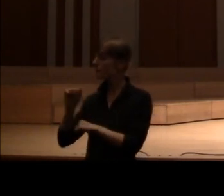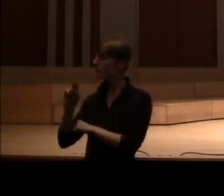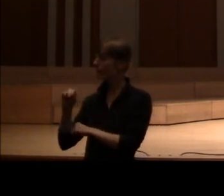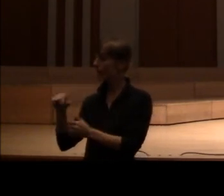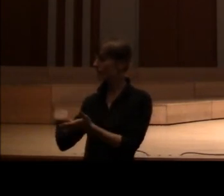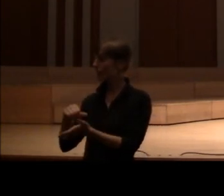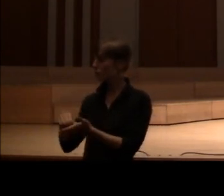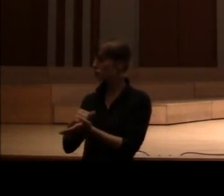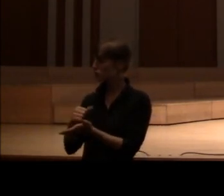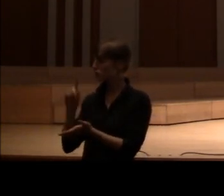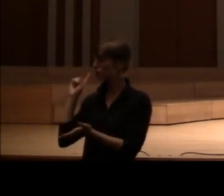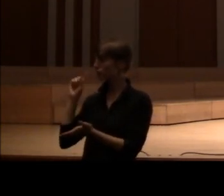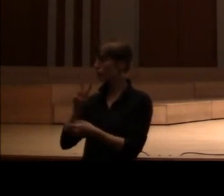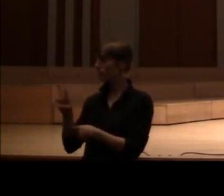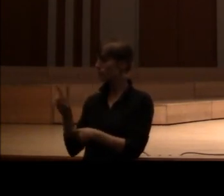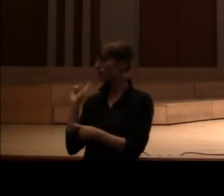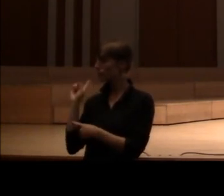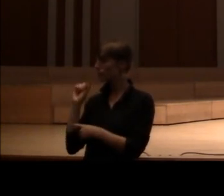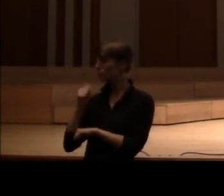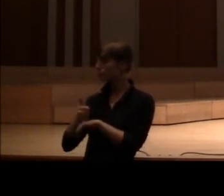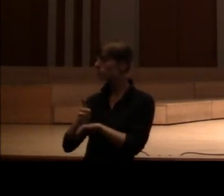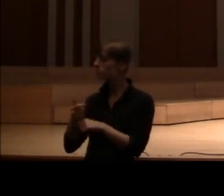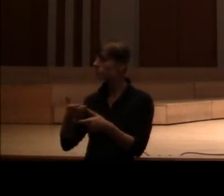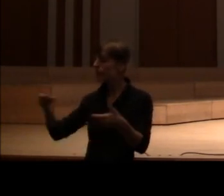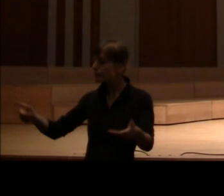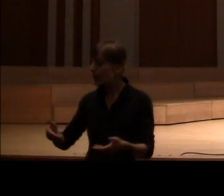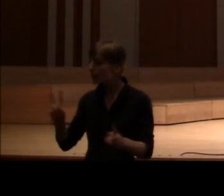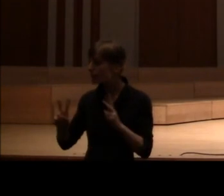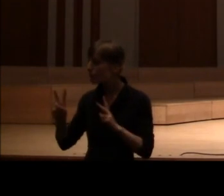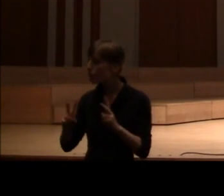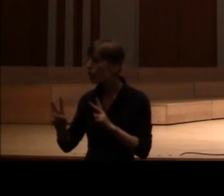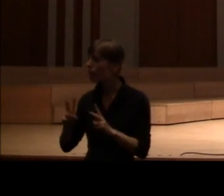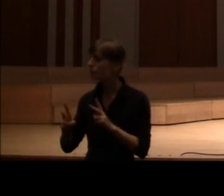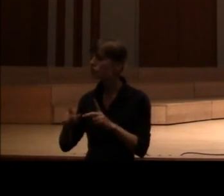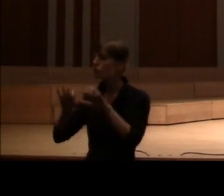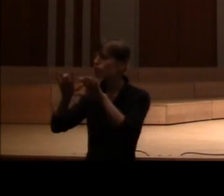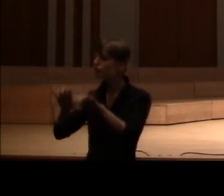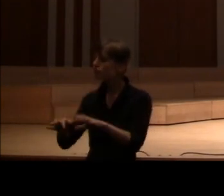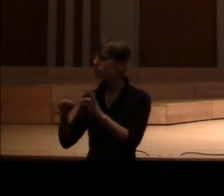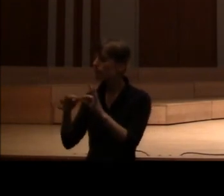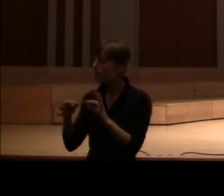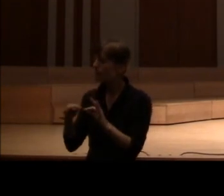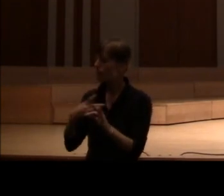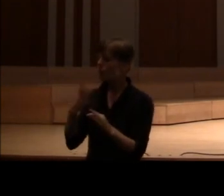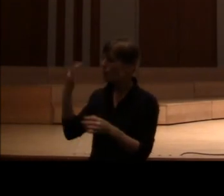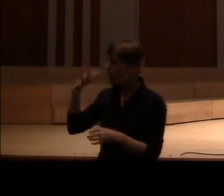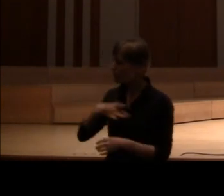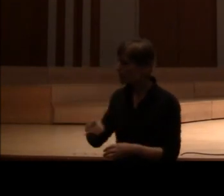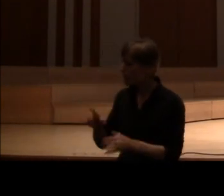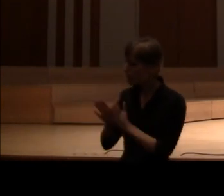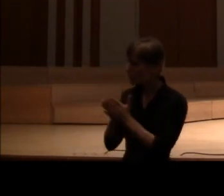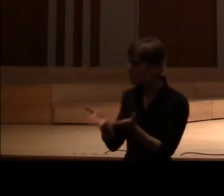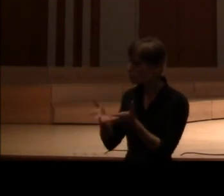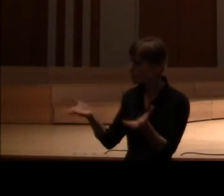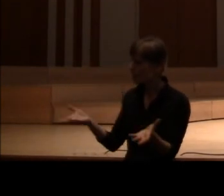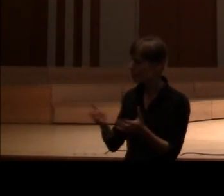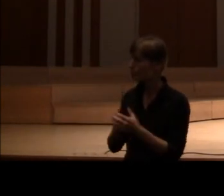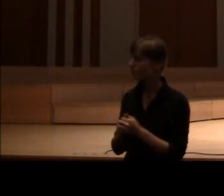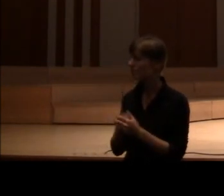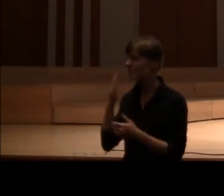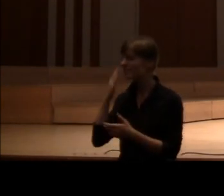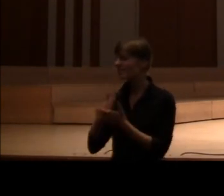invite some of your fellow students too, and you can talk about, why do you like this book so much? How about you convince someone who's like, oh, I won't read The Hunger Games, it sounds